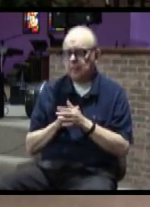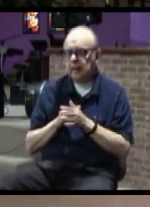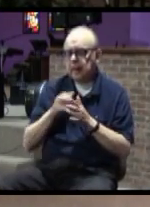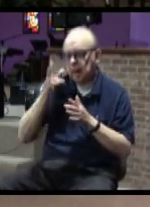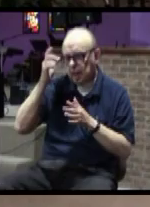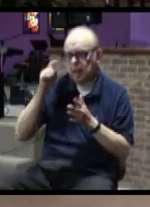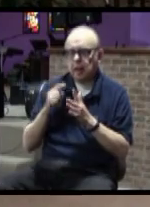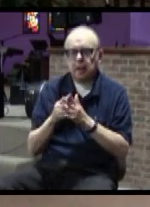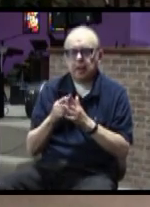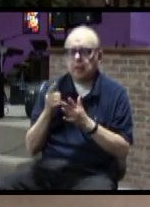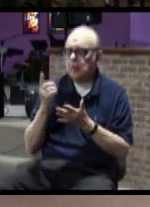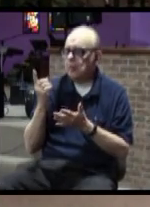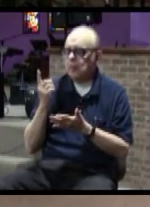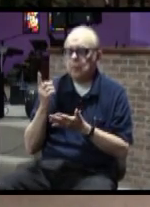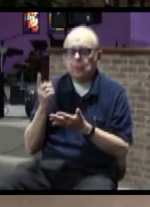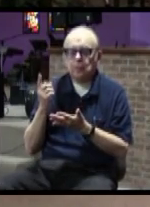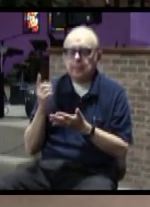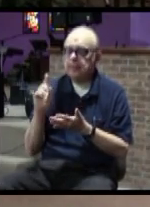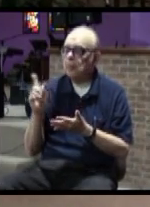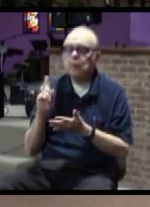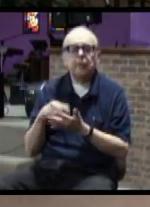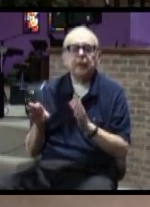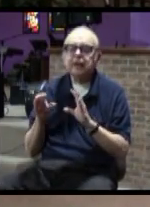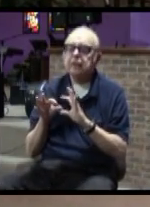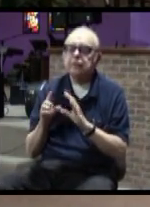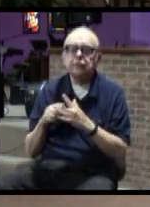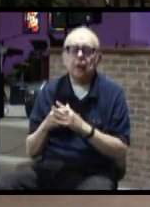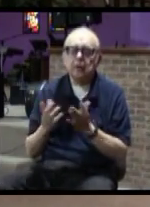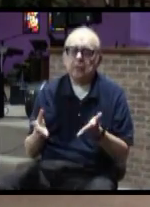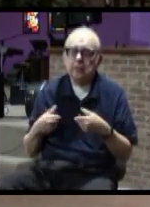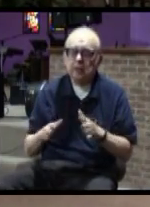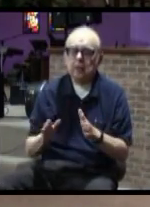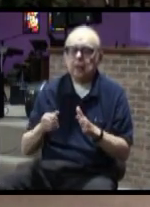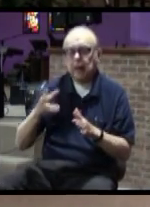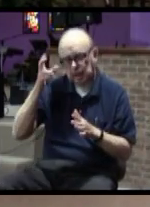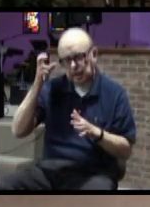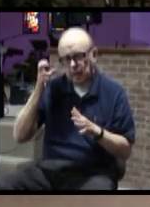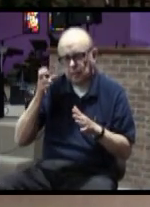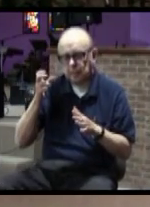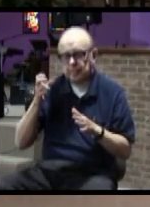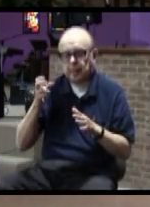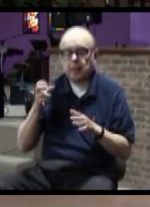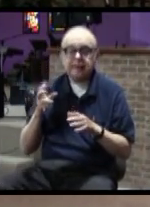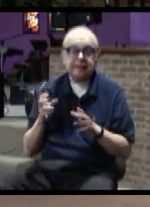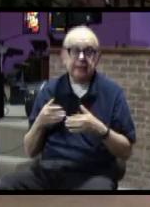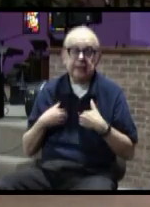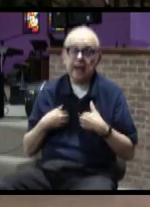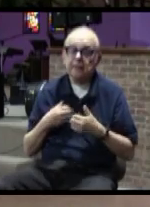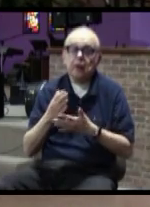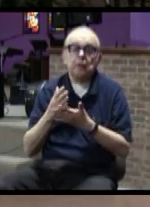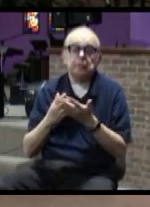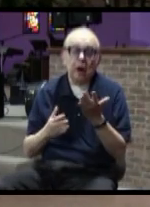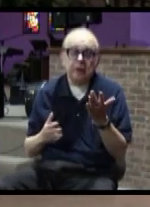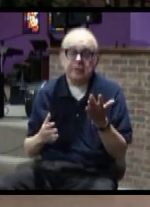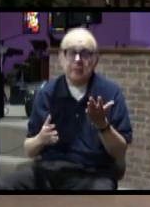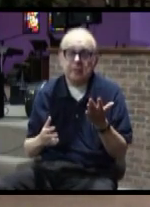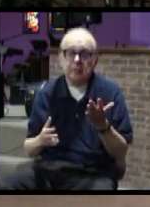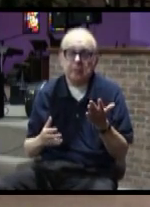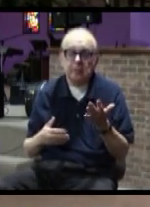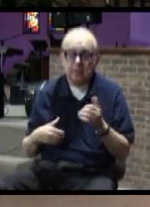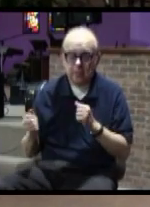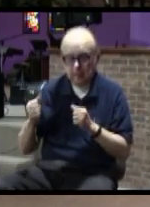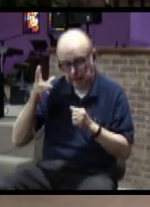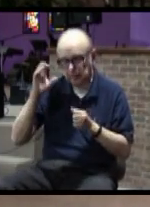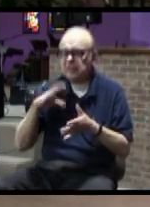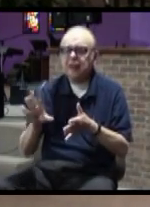does that, he'll start wherever he can get into. And whenever we allow him a foothold,